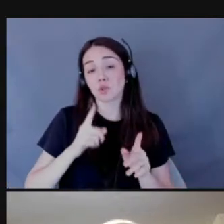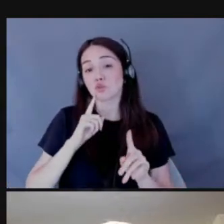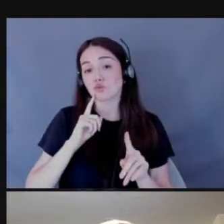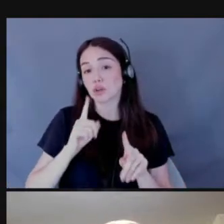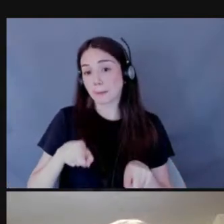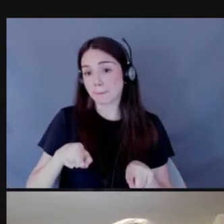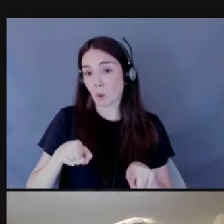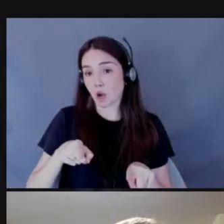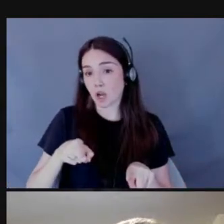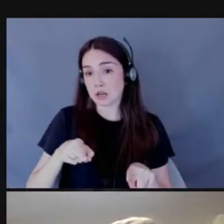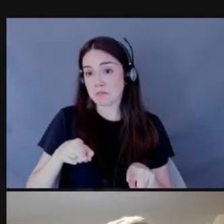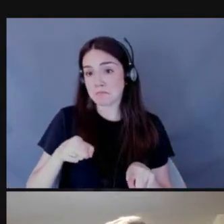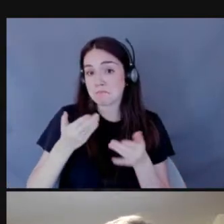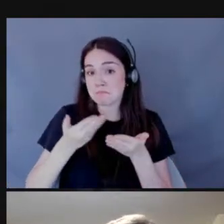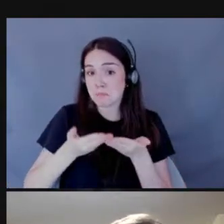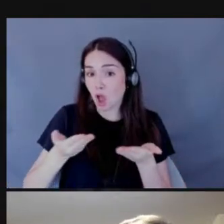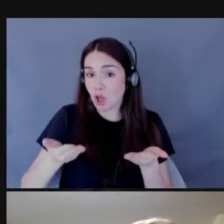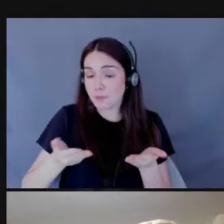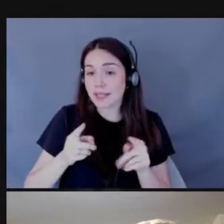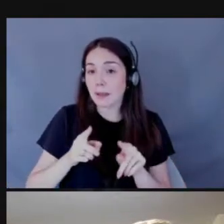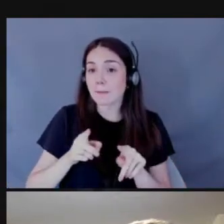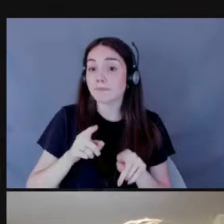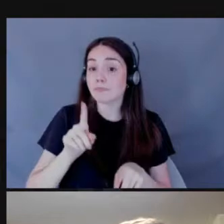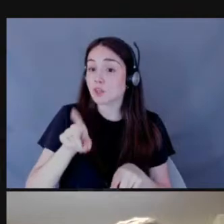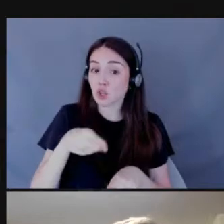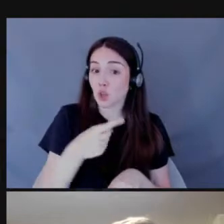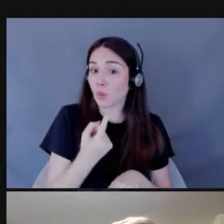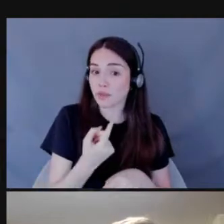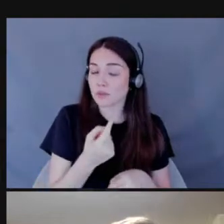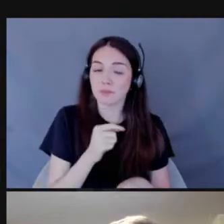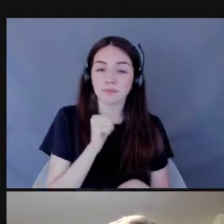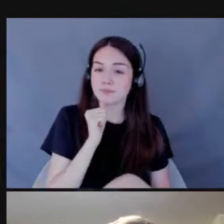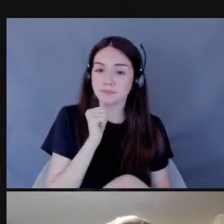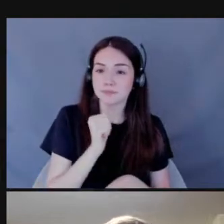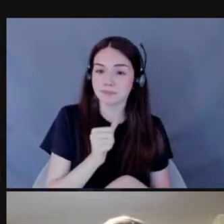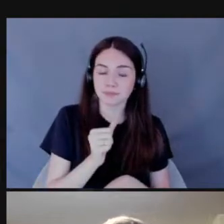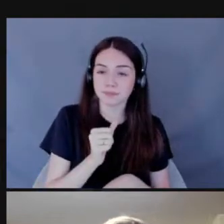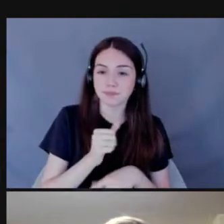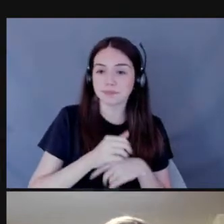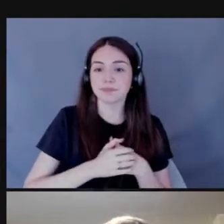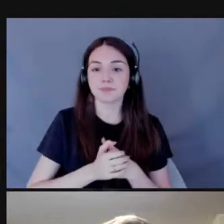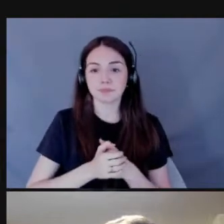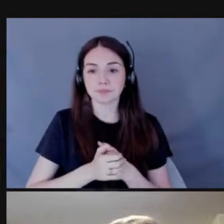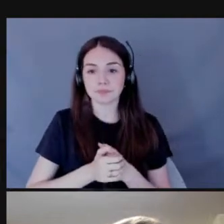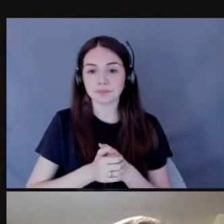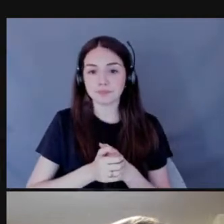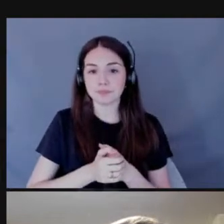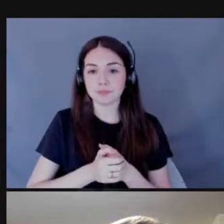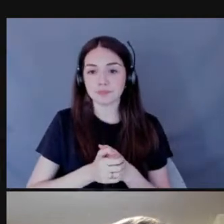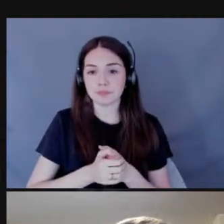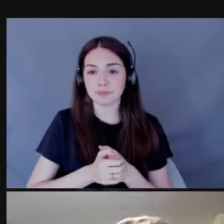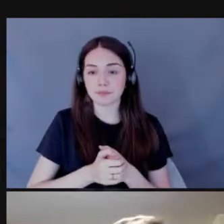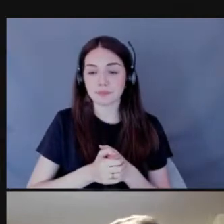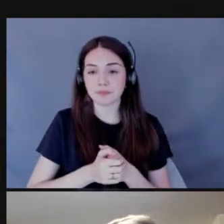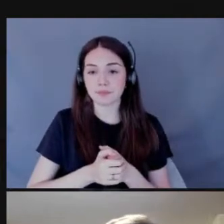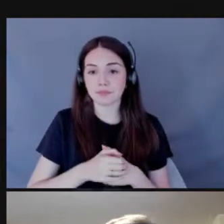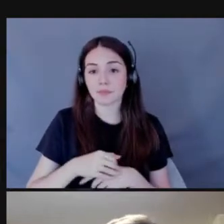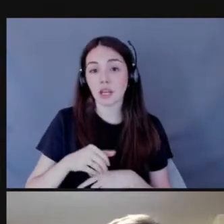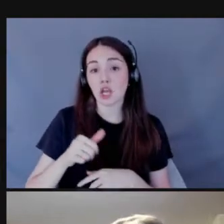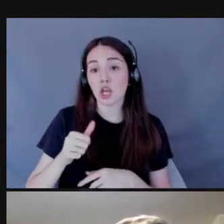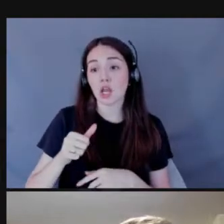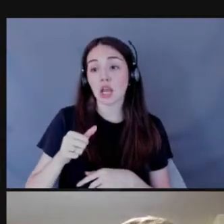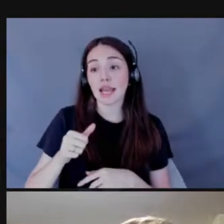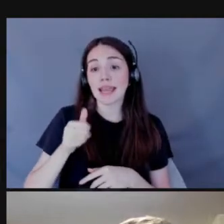object, but he was not the only one. He was joined in his observations by his